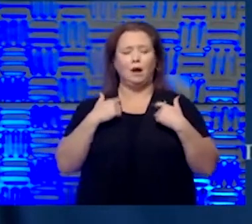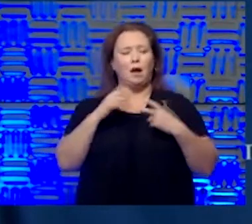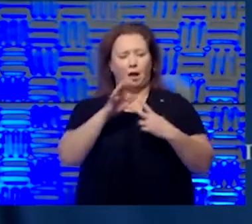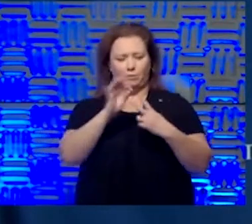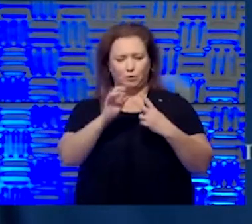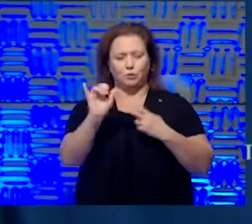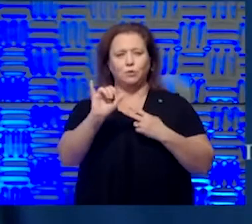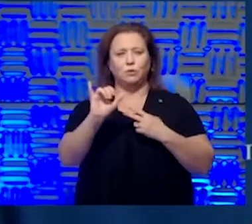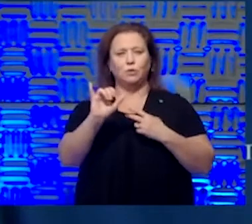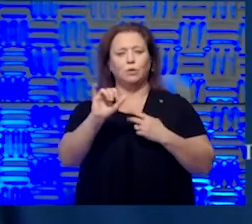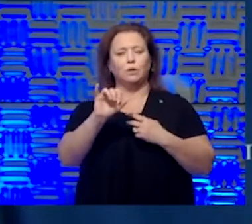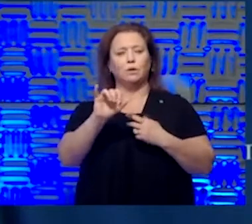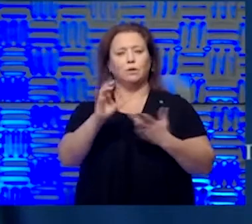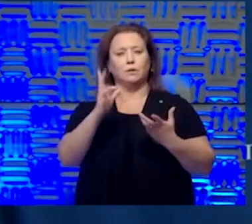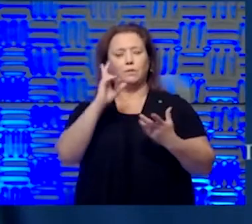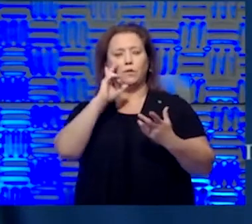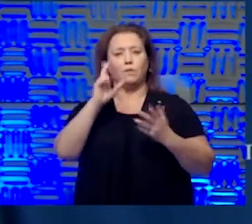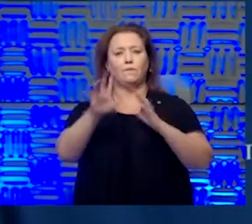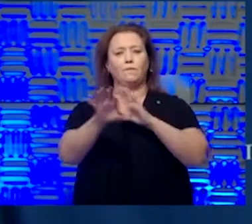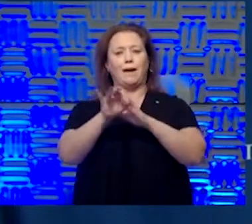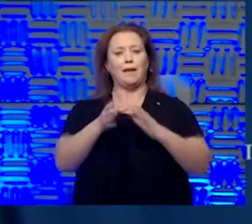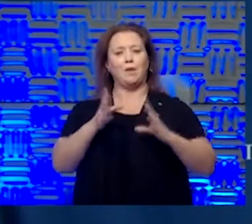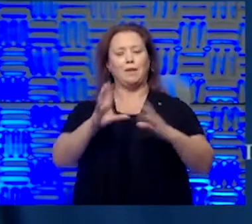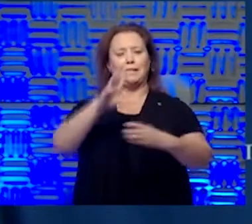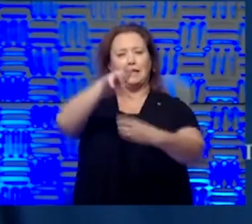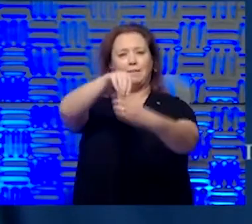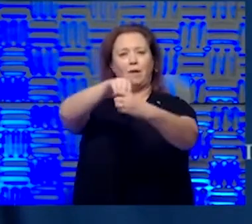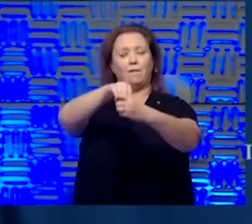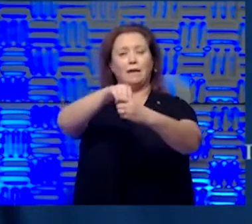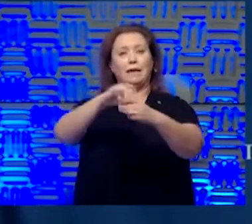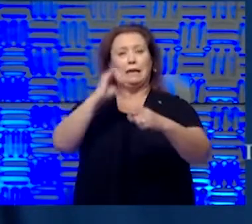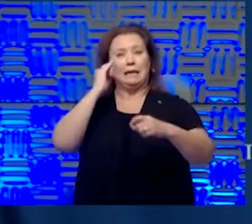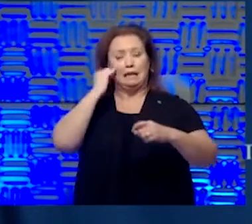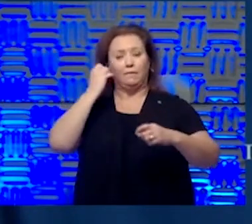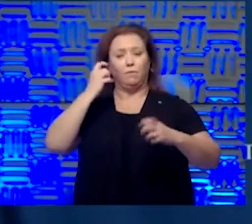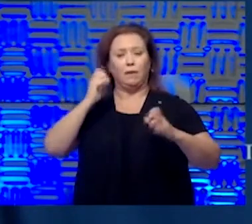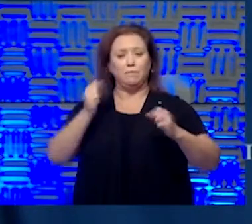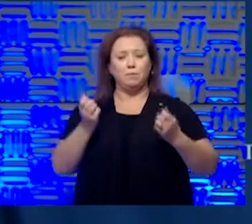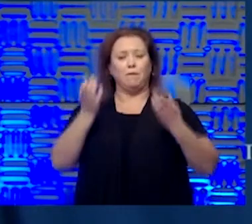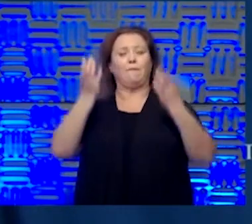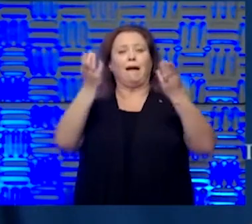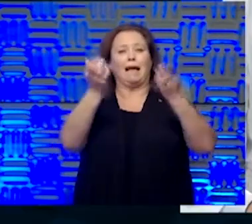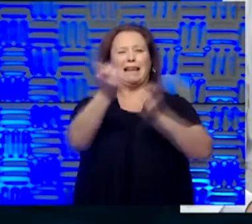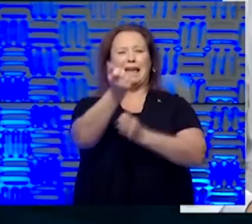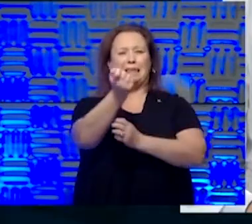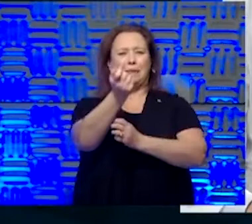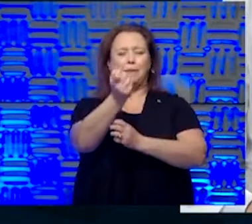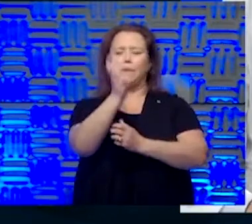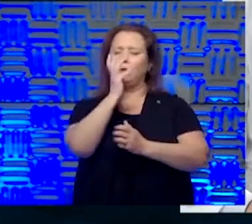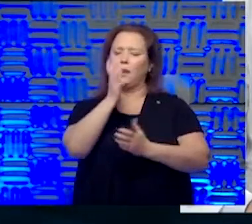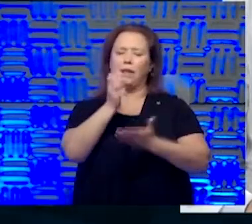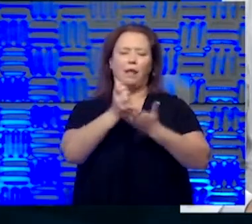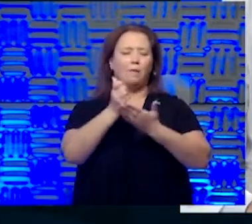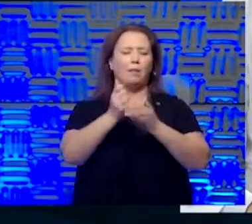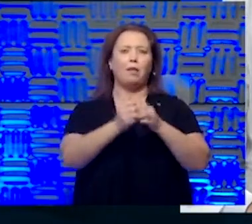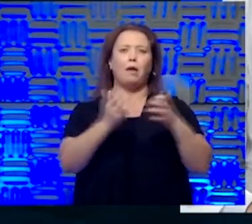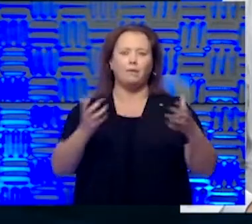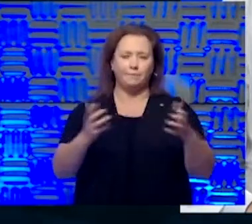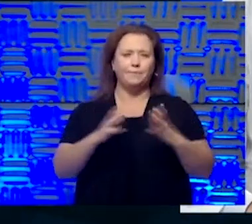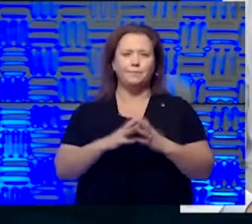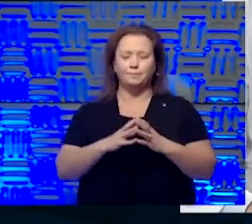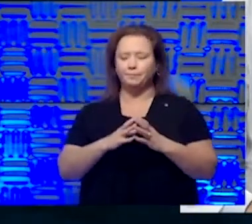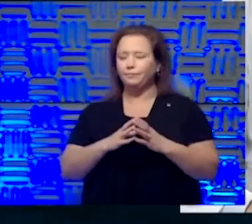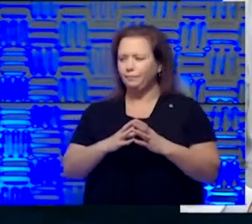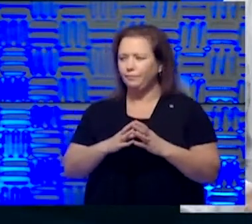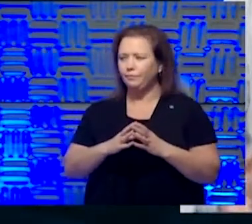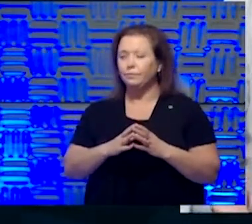our website for finding ways to get involved. If we all just provide a little bit, it really goes a long way. And I think just to say